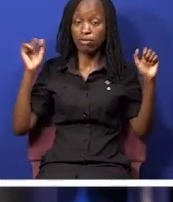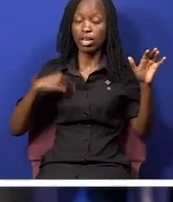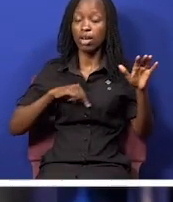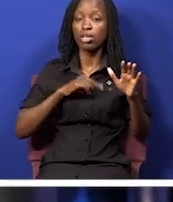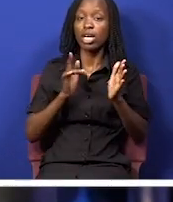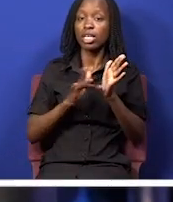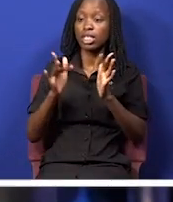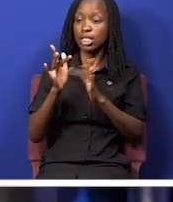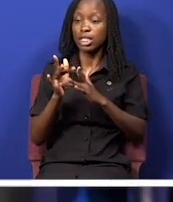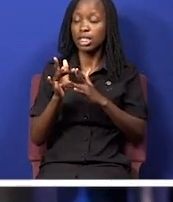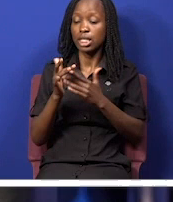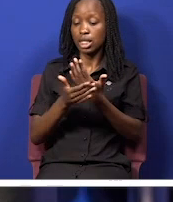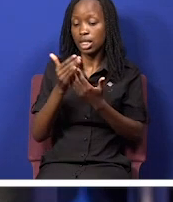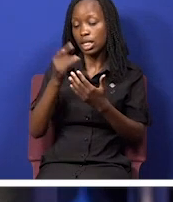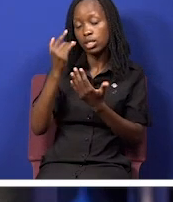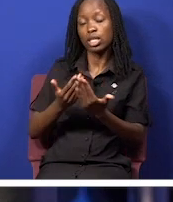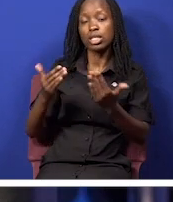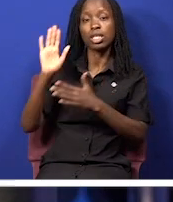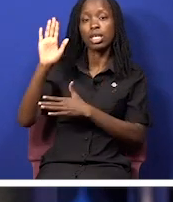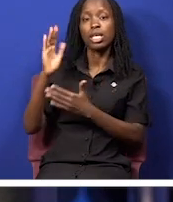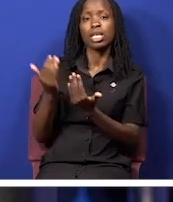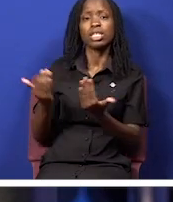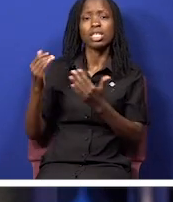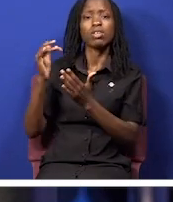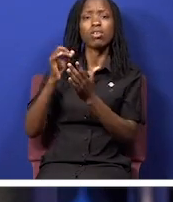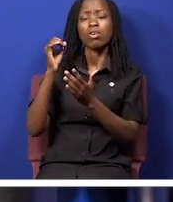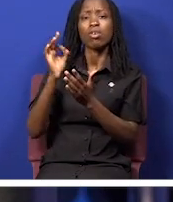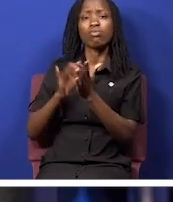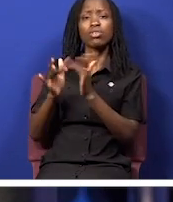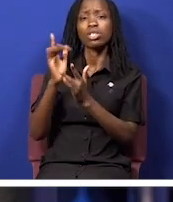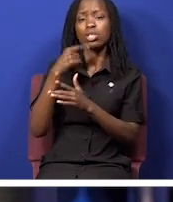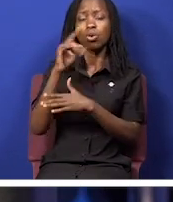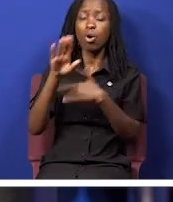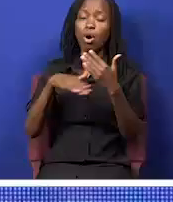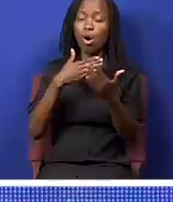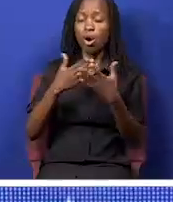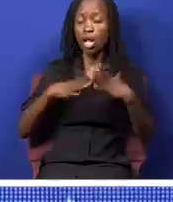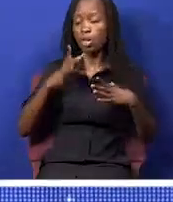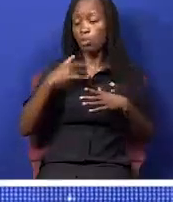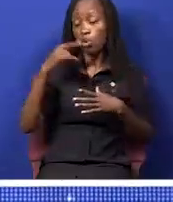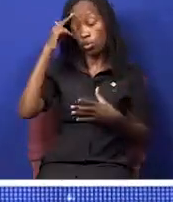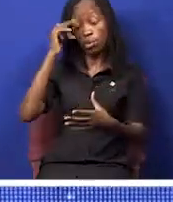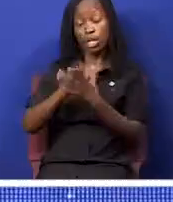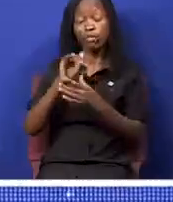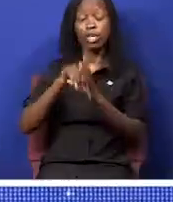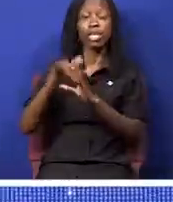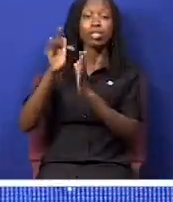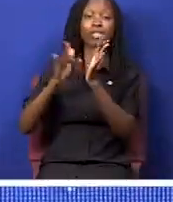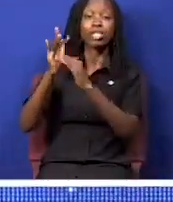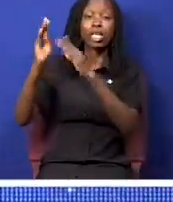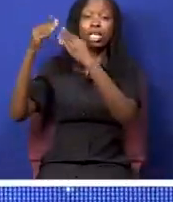shepherd, and he takes care of his children. Who are his children? All those who have believed in him and have given their lives to